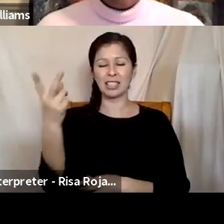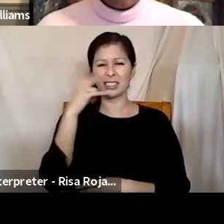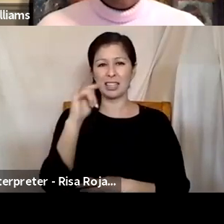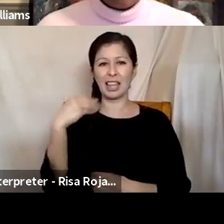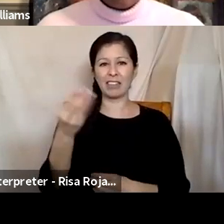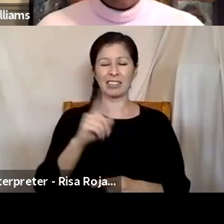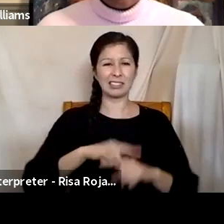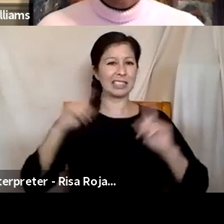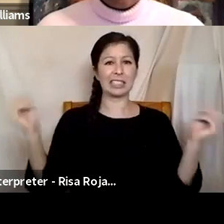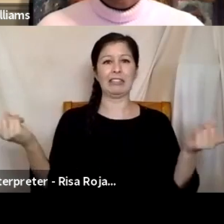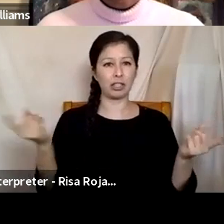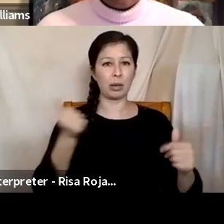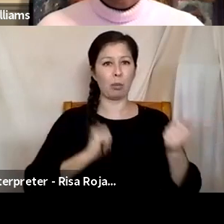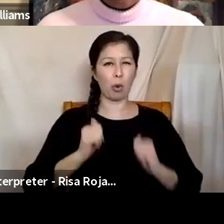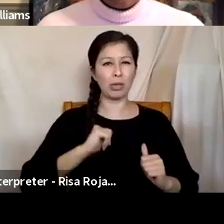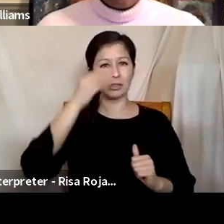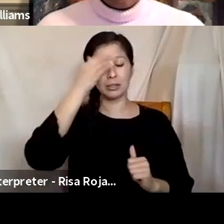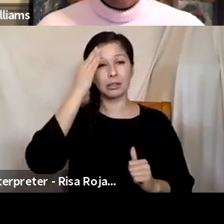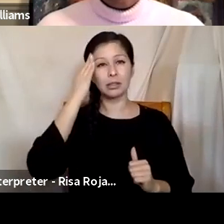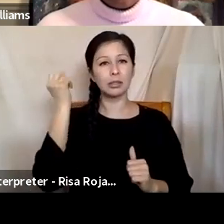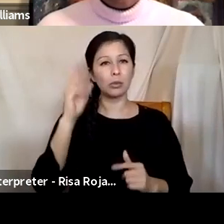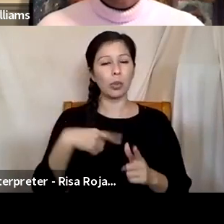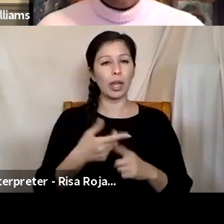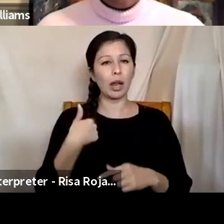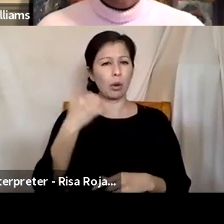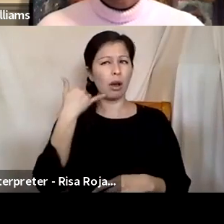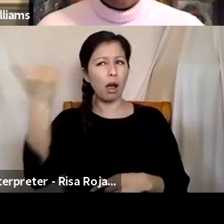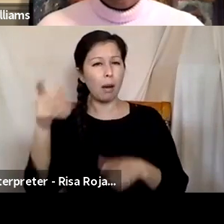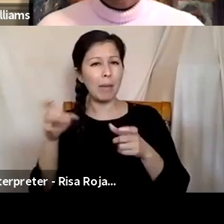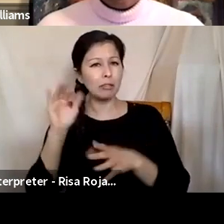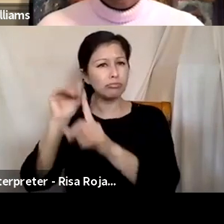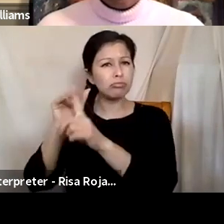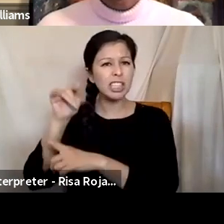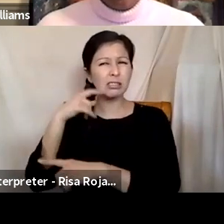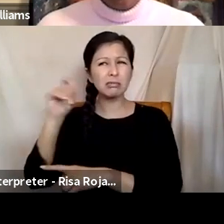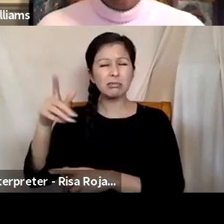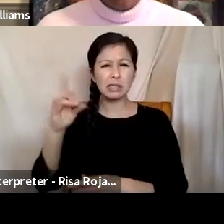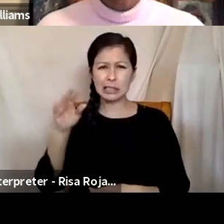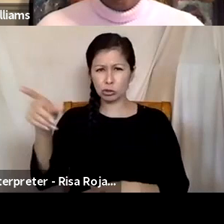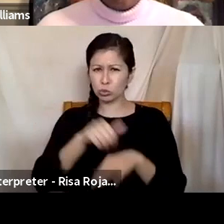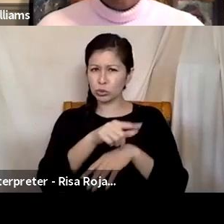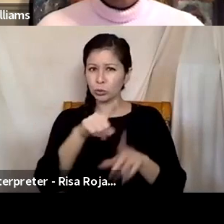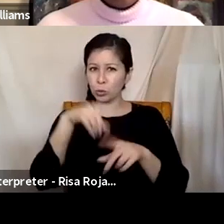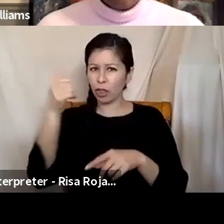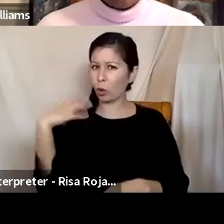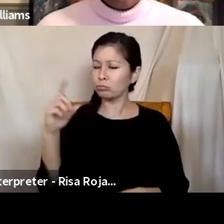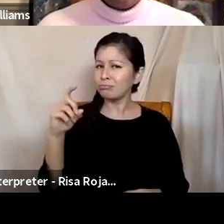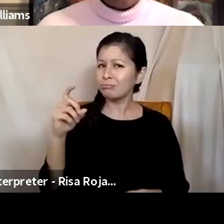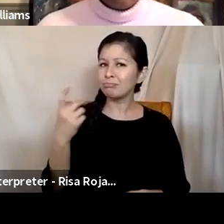giving a totally different performance. So then we'll call the manager or the agent and just say, did you send them to a